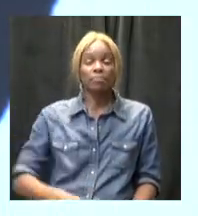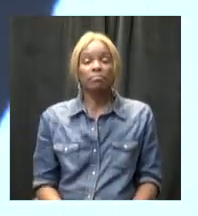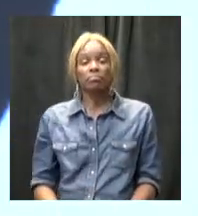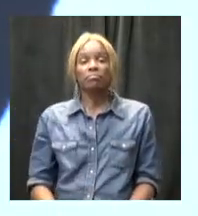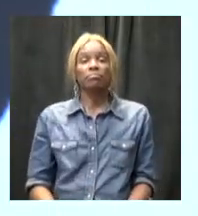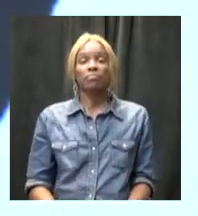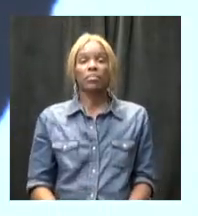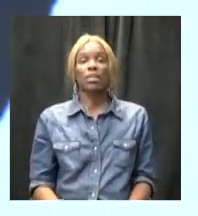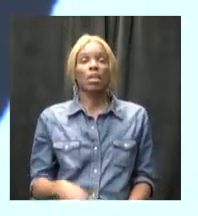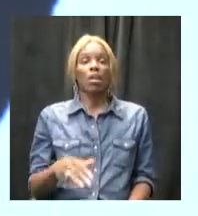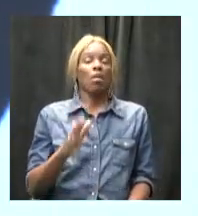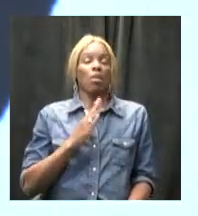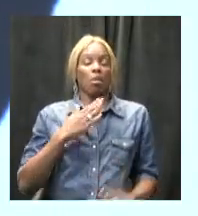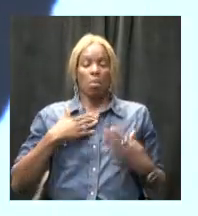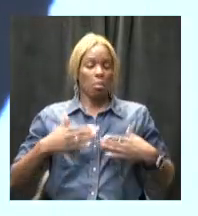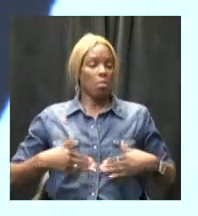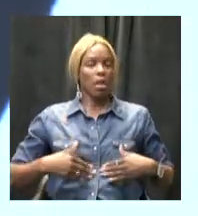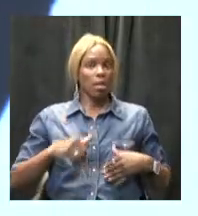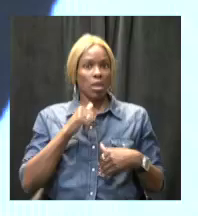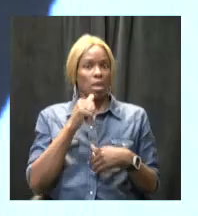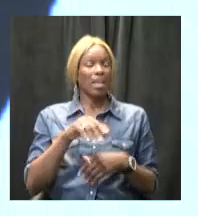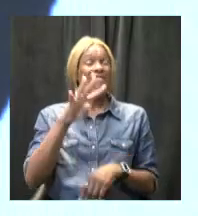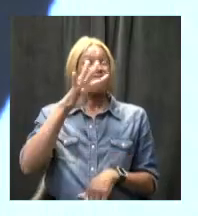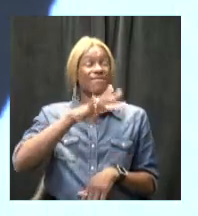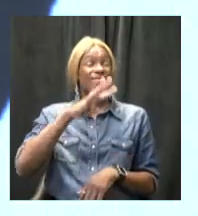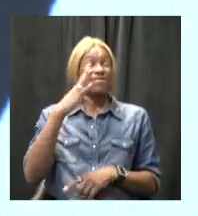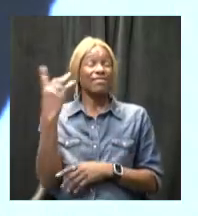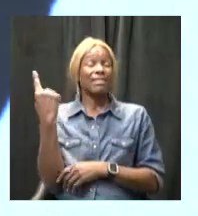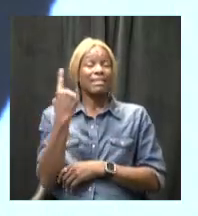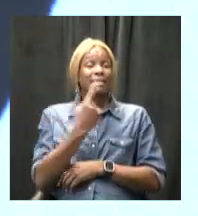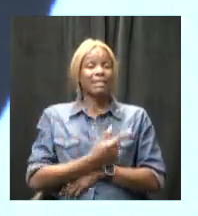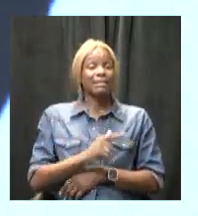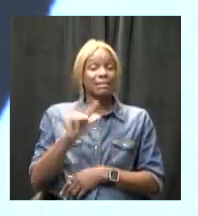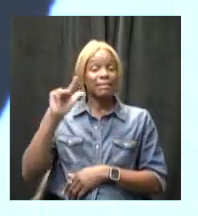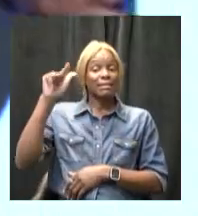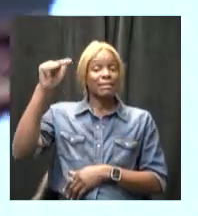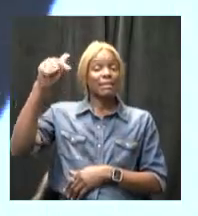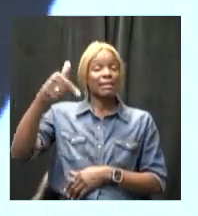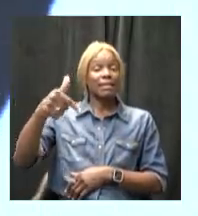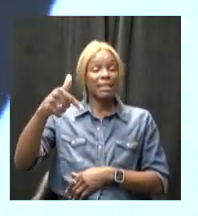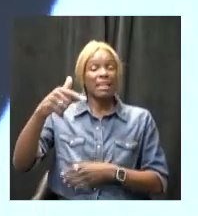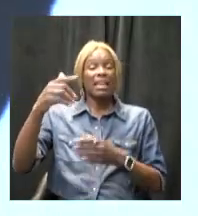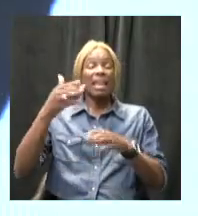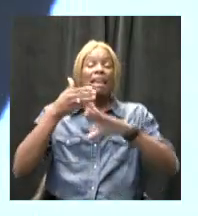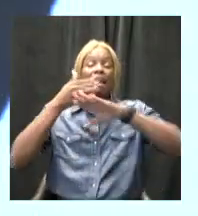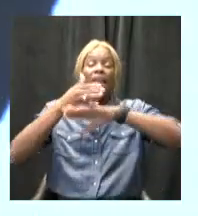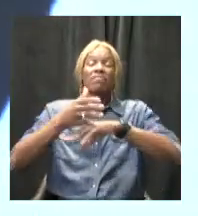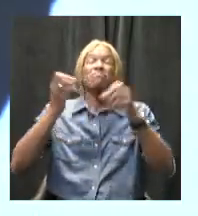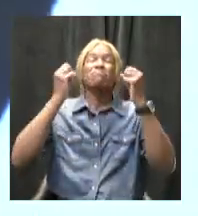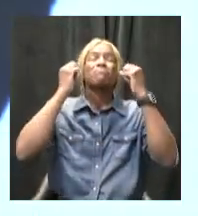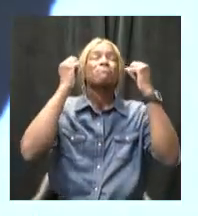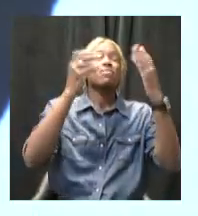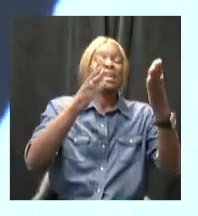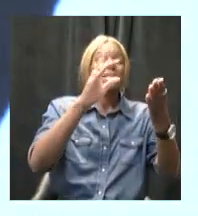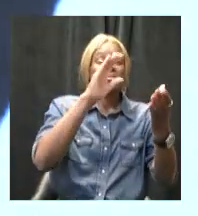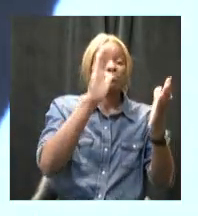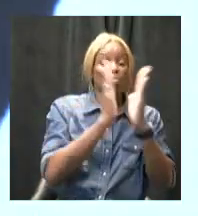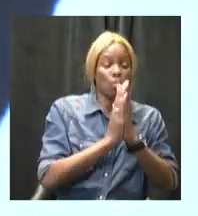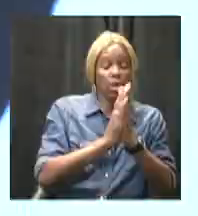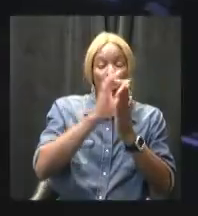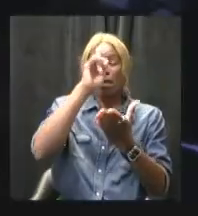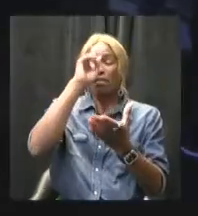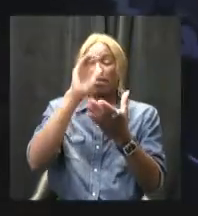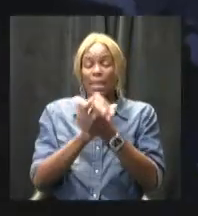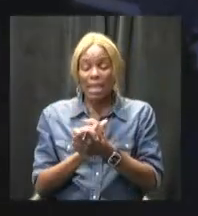her body wouldn't bounce back. But 44 days later, after much prayer, after much believing, much